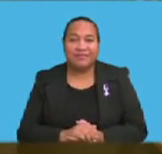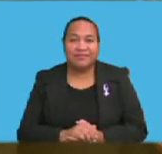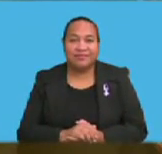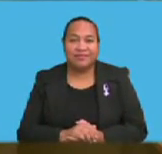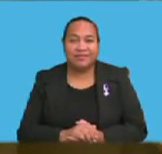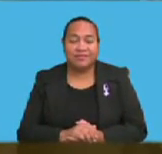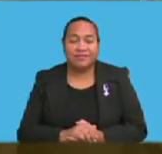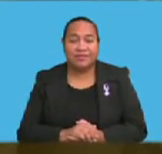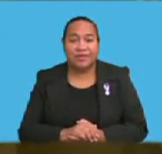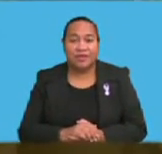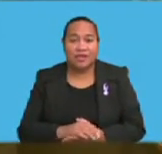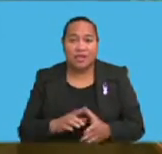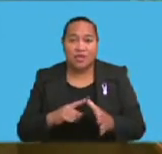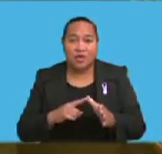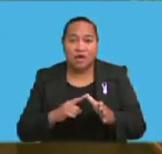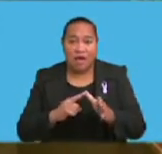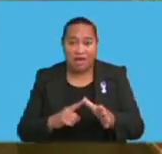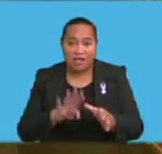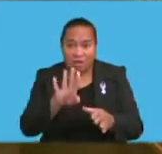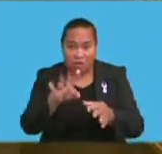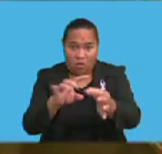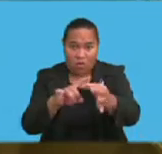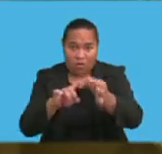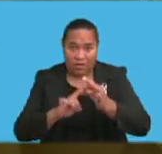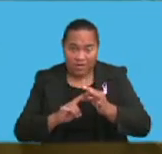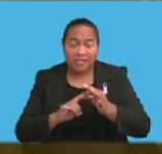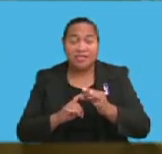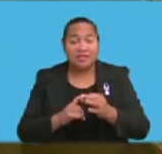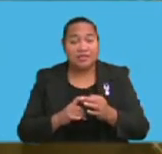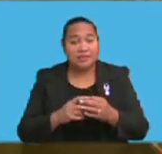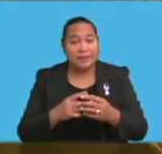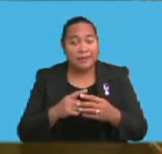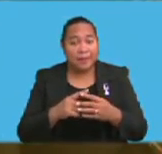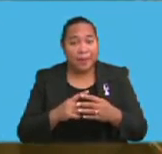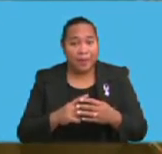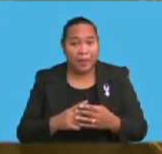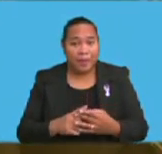The answer to the question this morning is